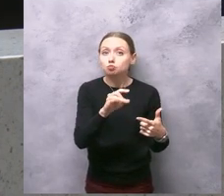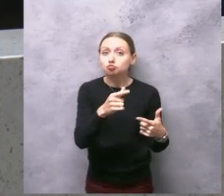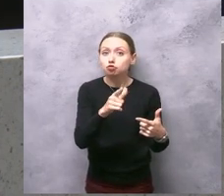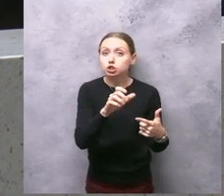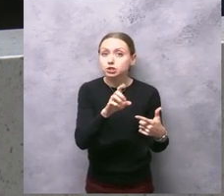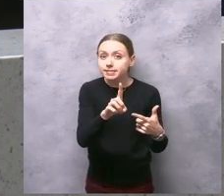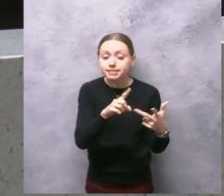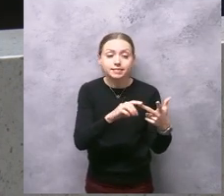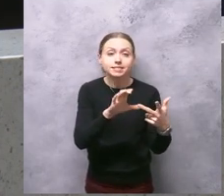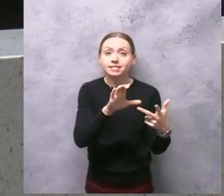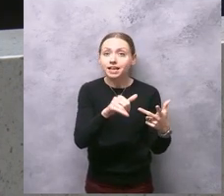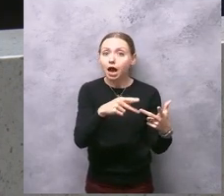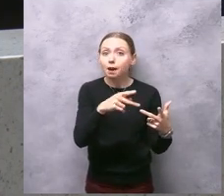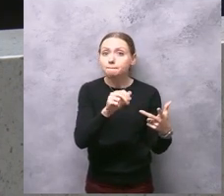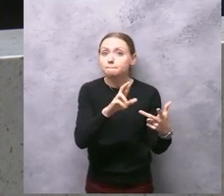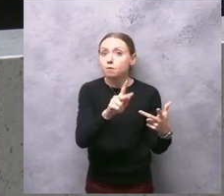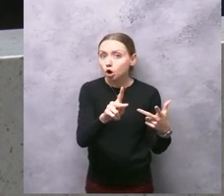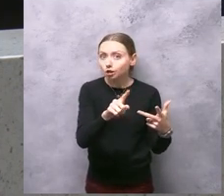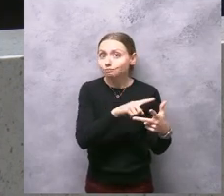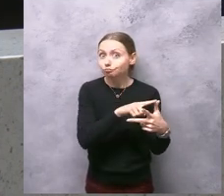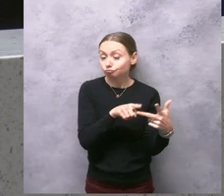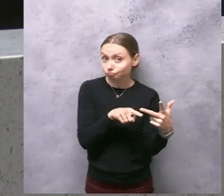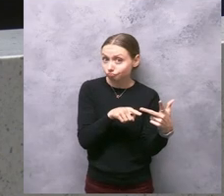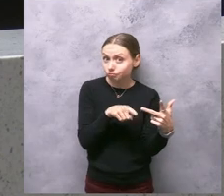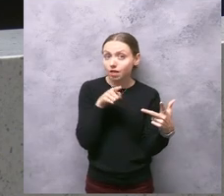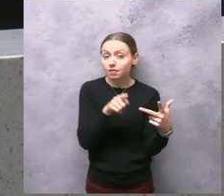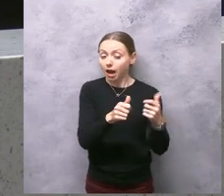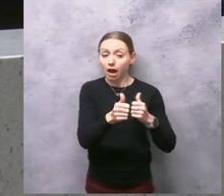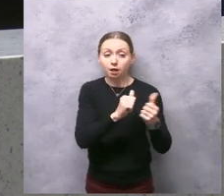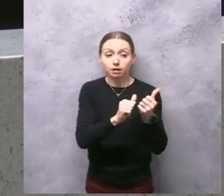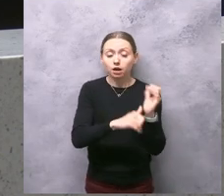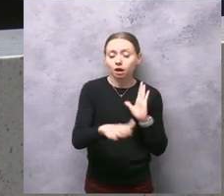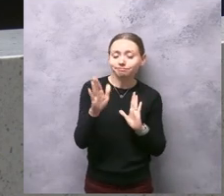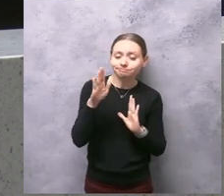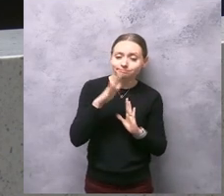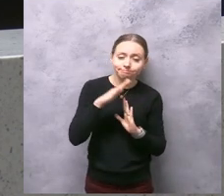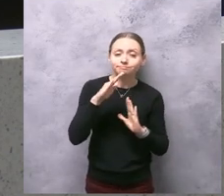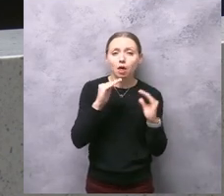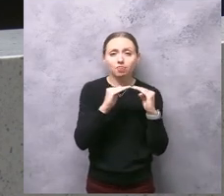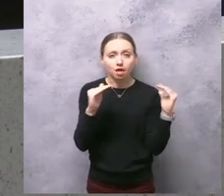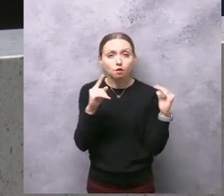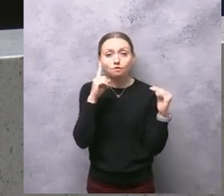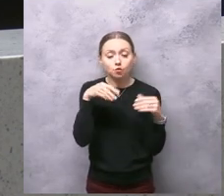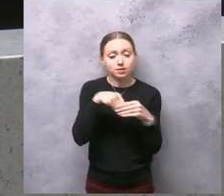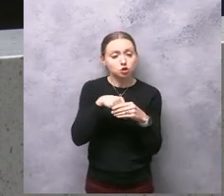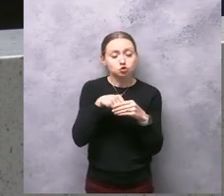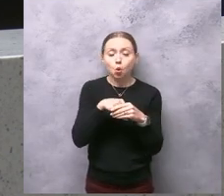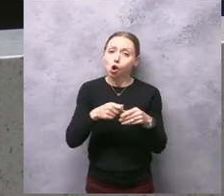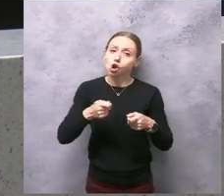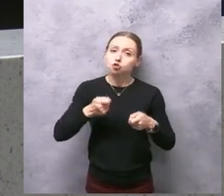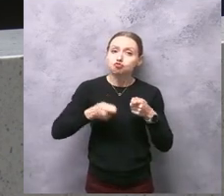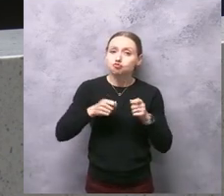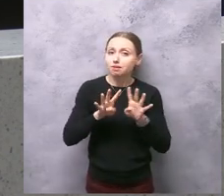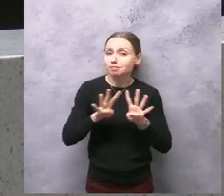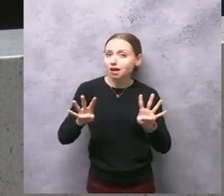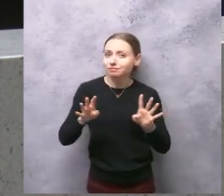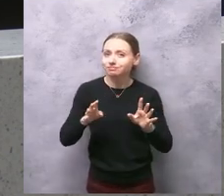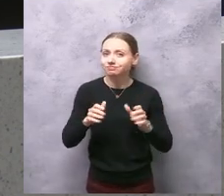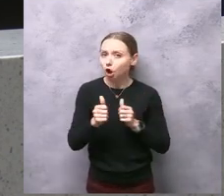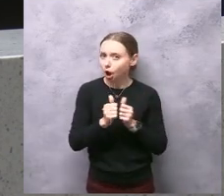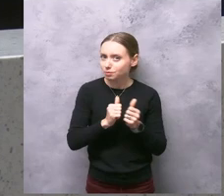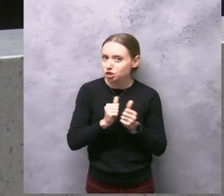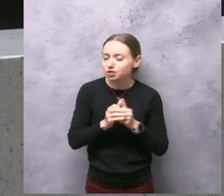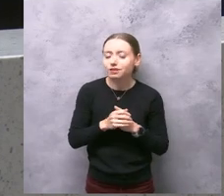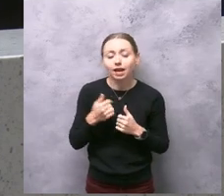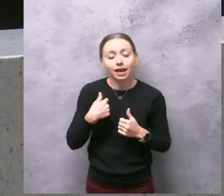3 competing at the optimum level for indoor drumline competition, and I am so proud of the work that those kids